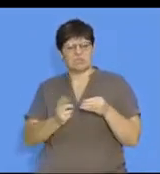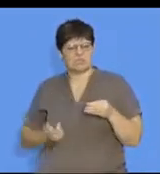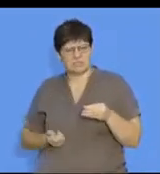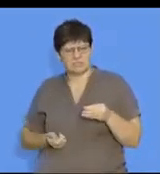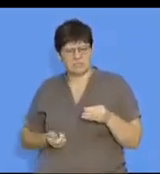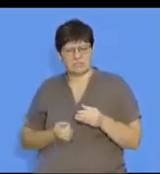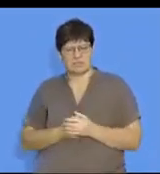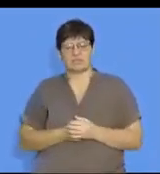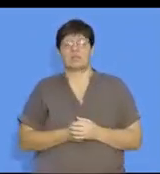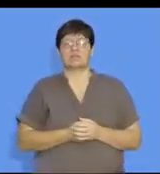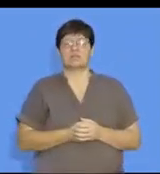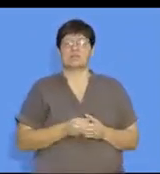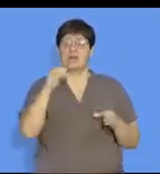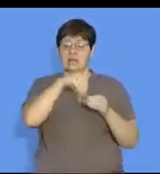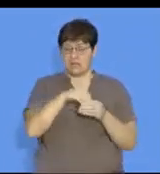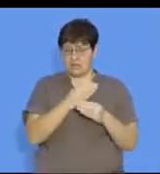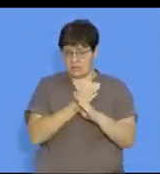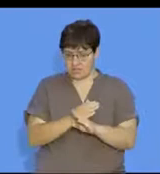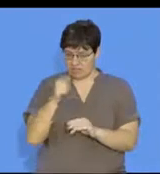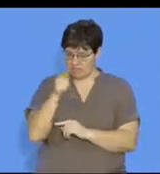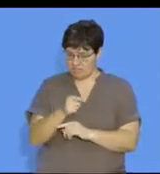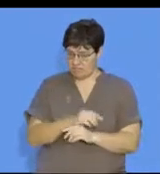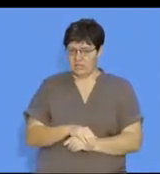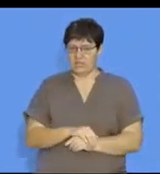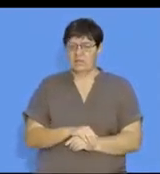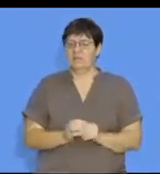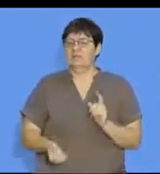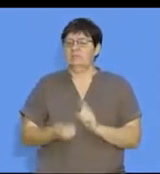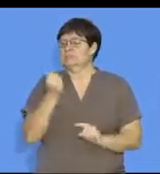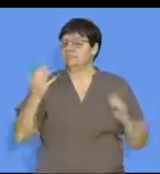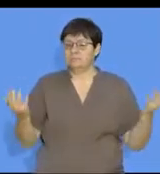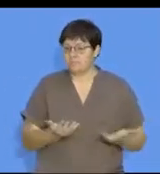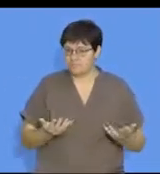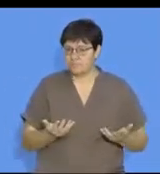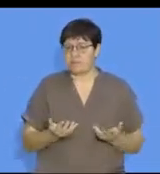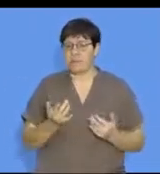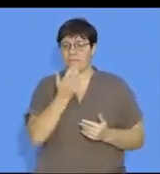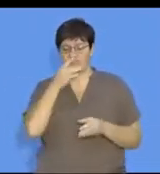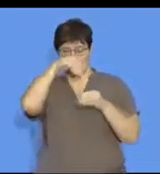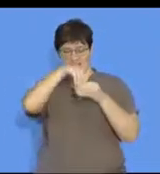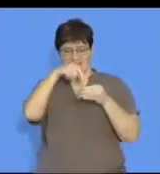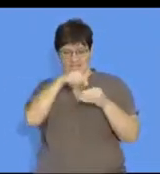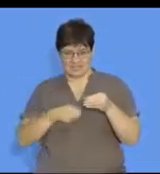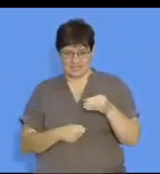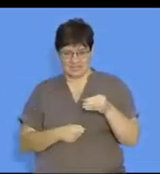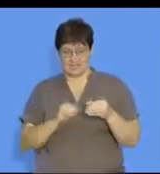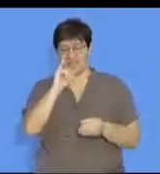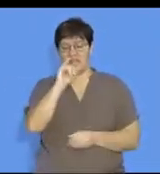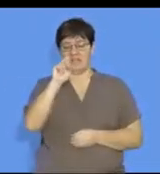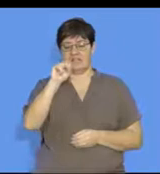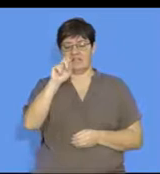about. Okay, so the internal resistance is a resistance found inside the battery. Now the word